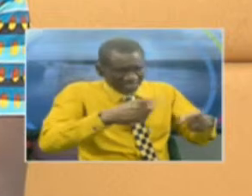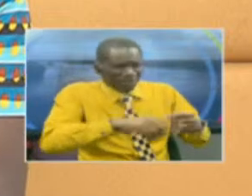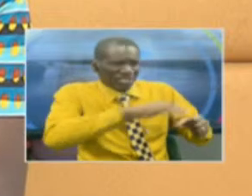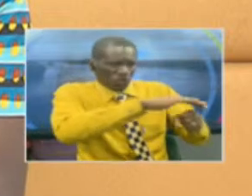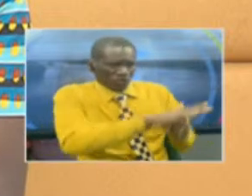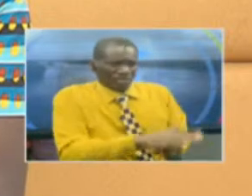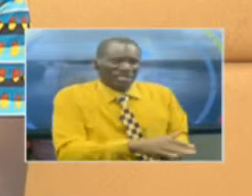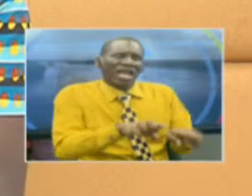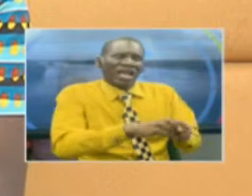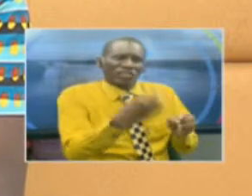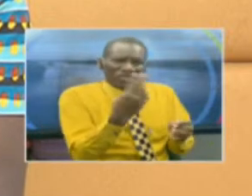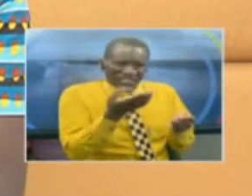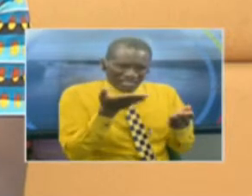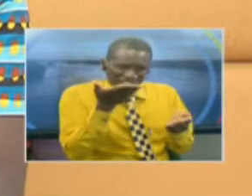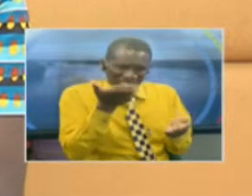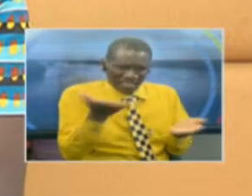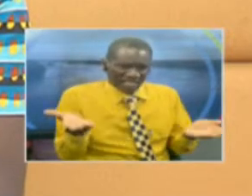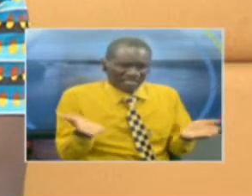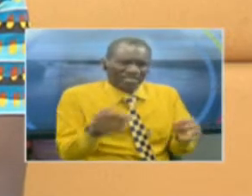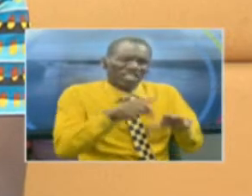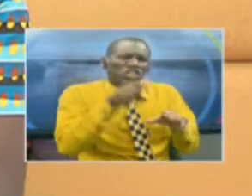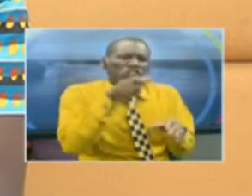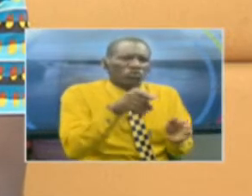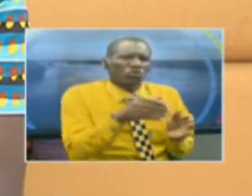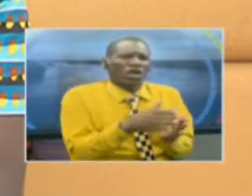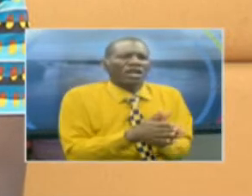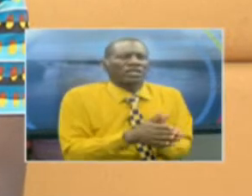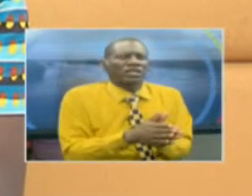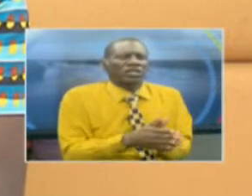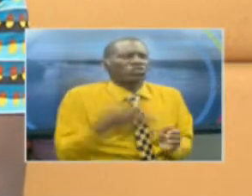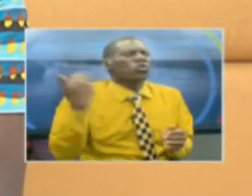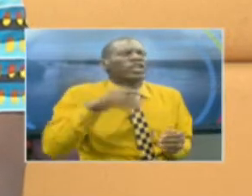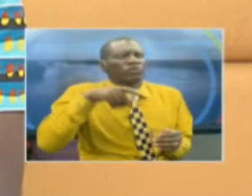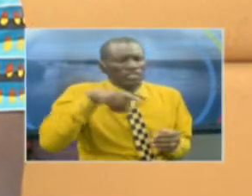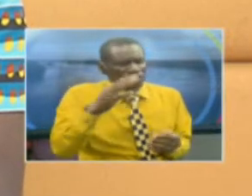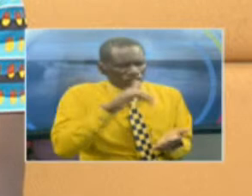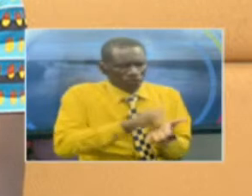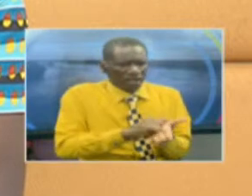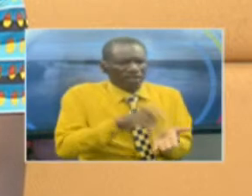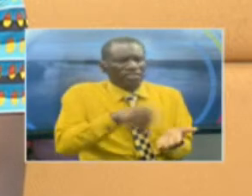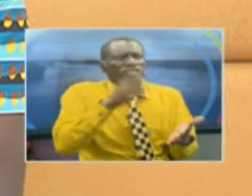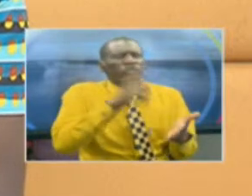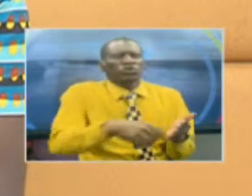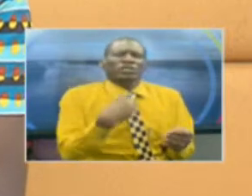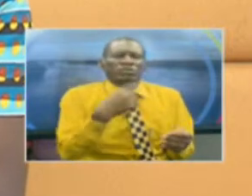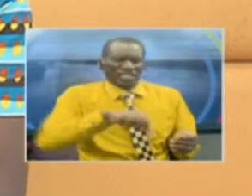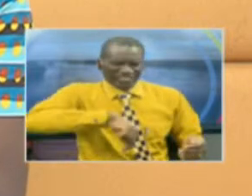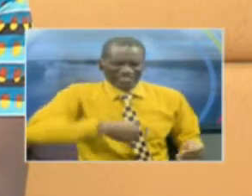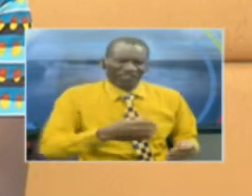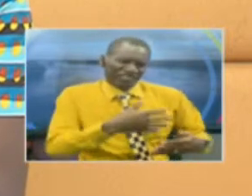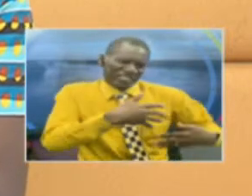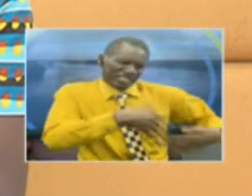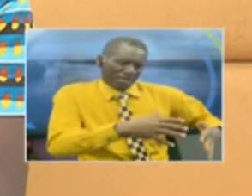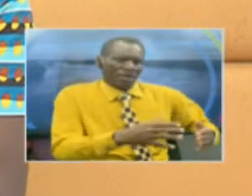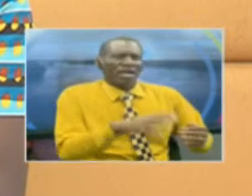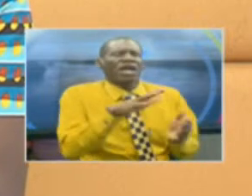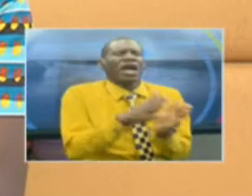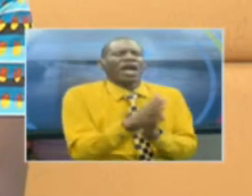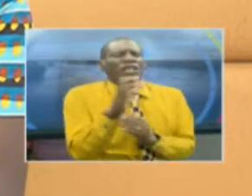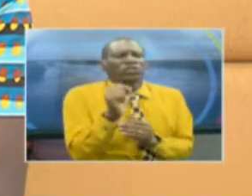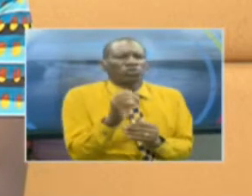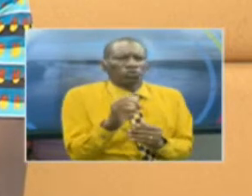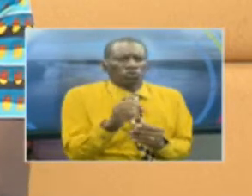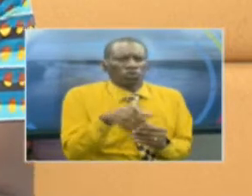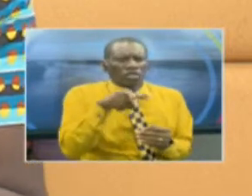see things within you or in you and you hate yourself for that. That's what I'm calling self-stigma. And so she was able